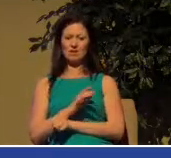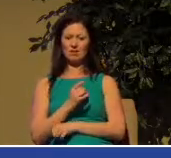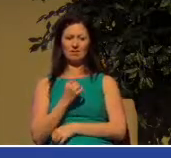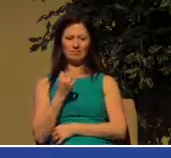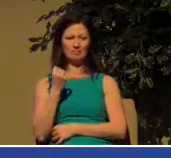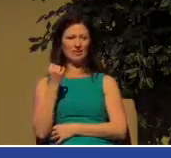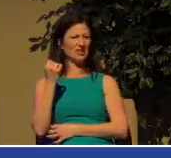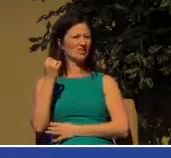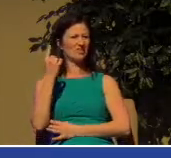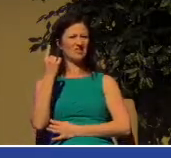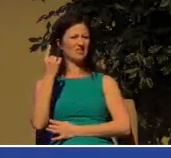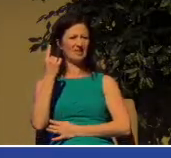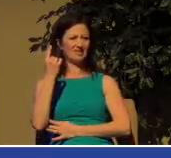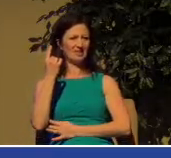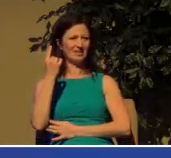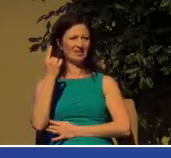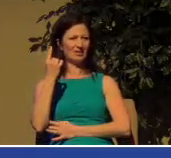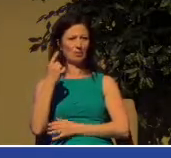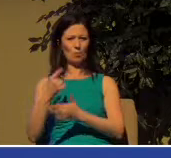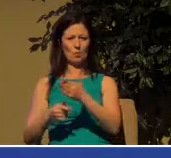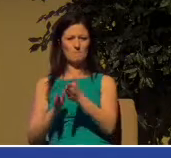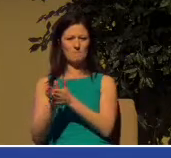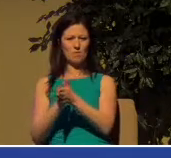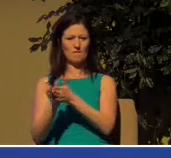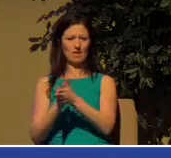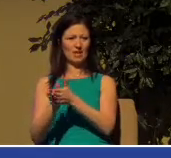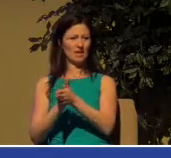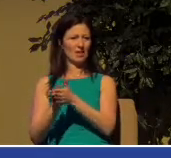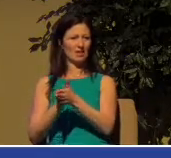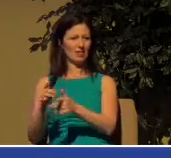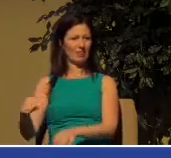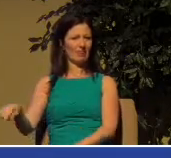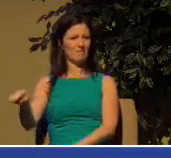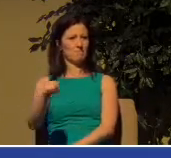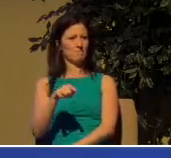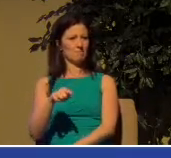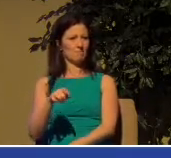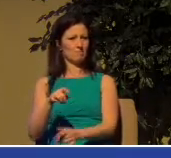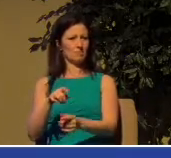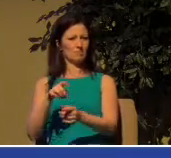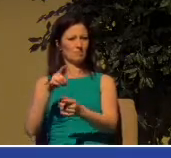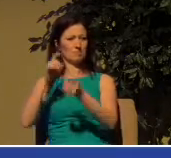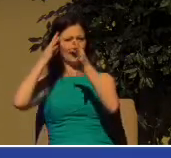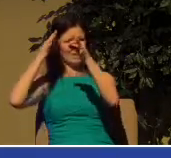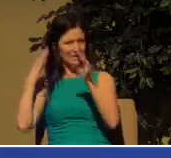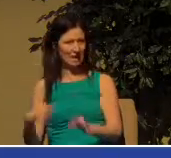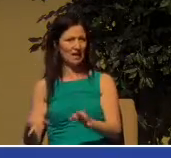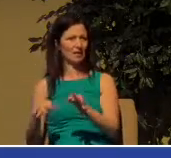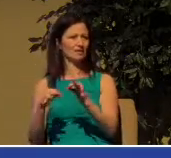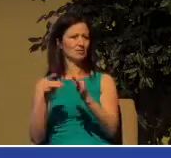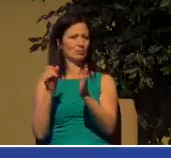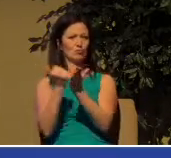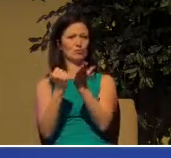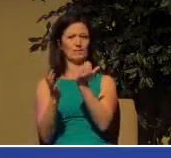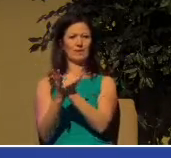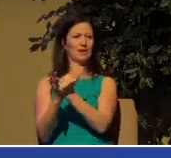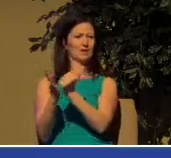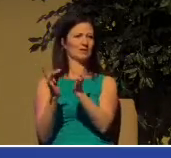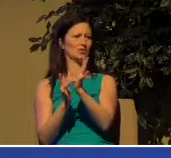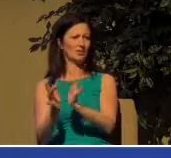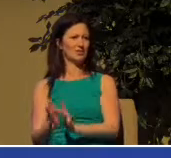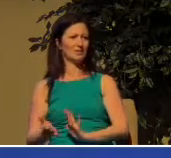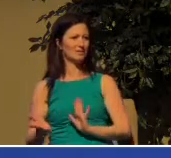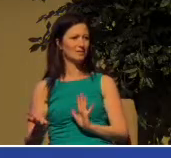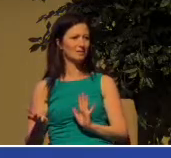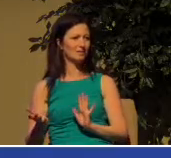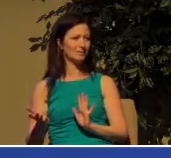what drove the crowds to make that kind of transition. And I believe